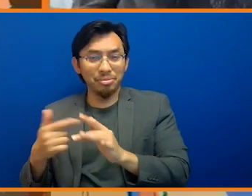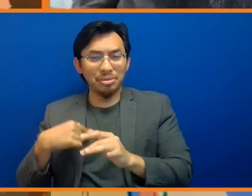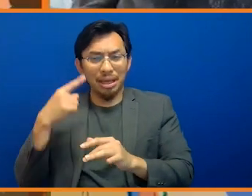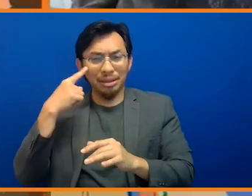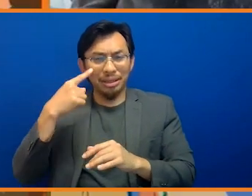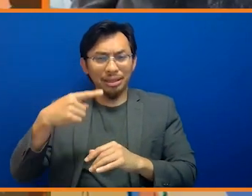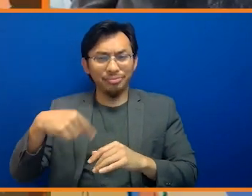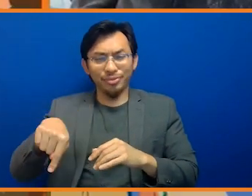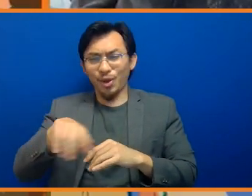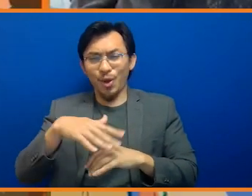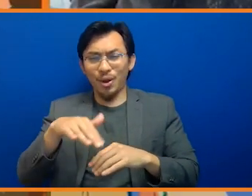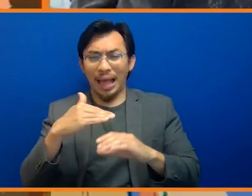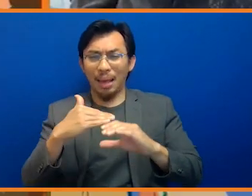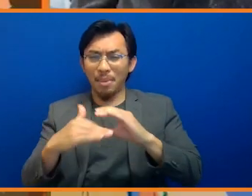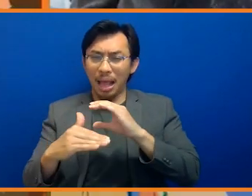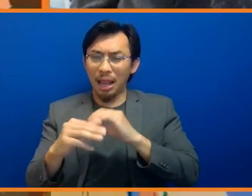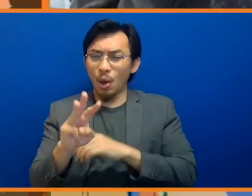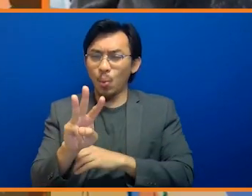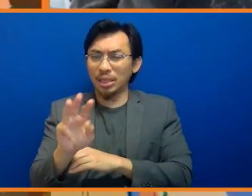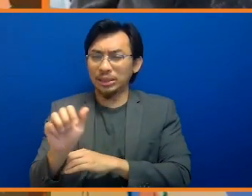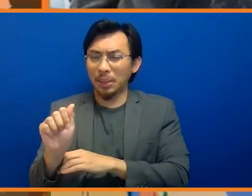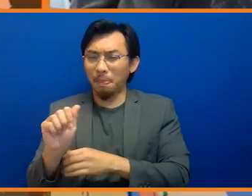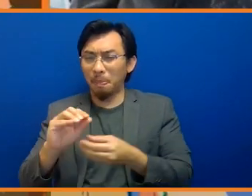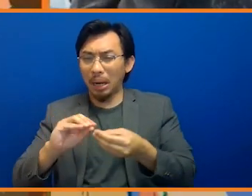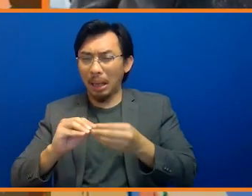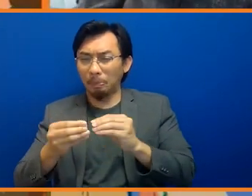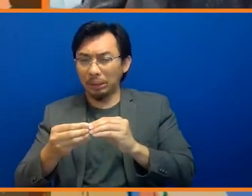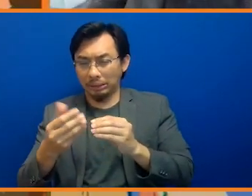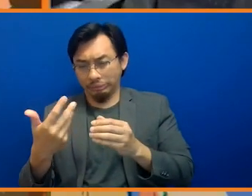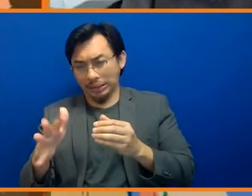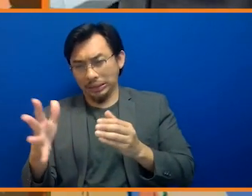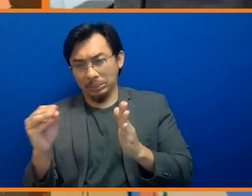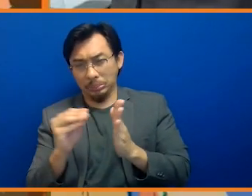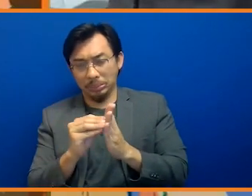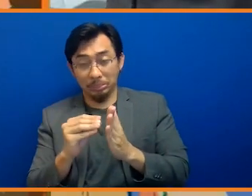think all email and all WhatsApp number already here.